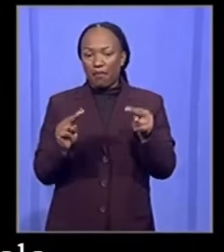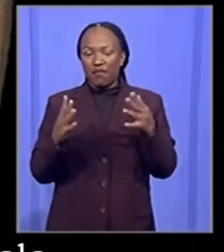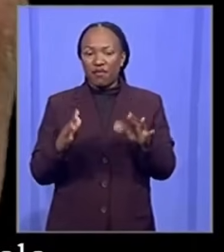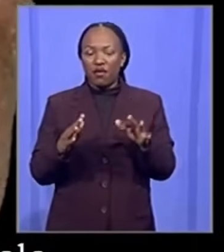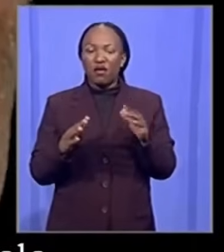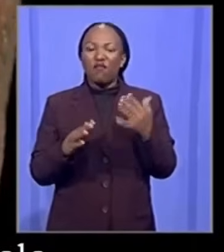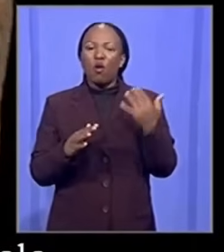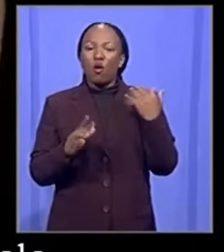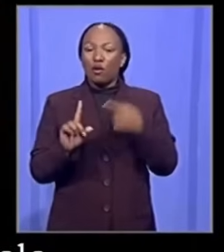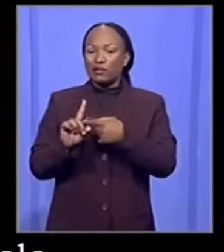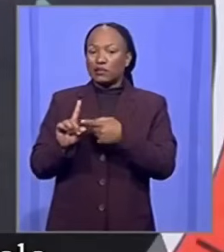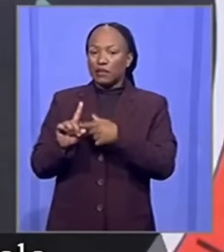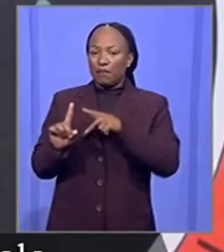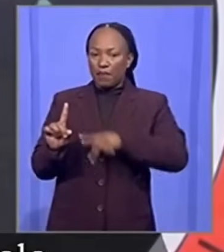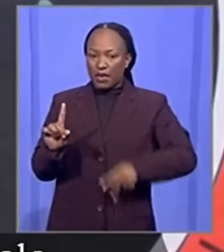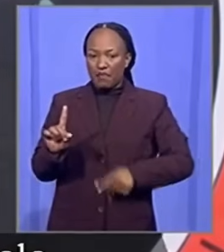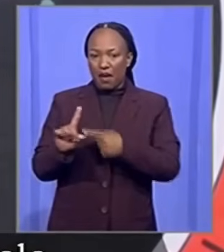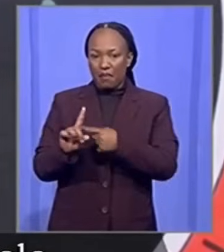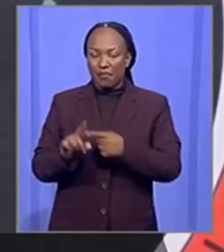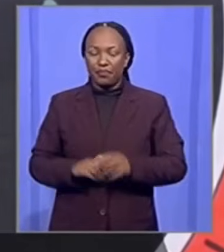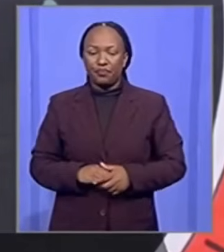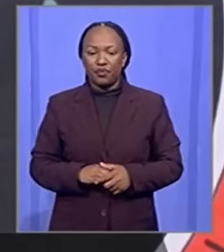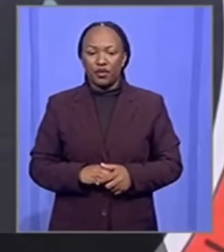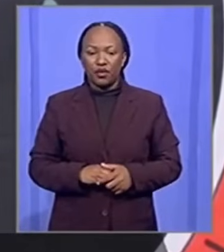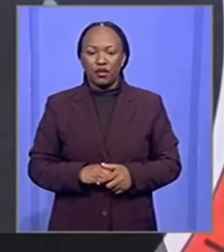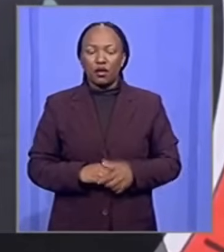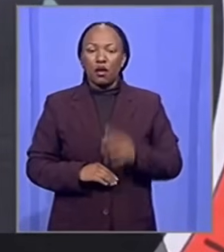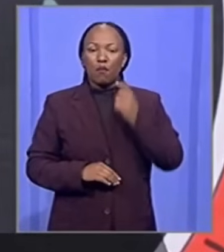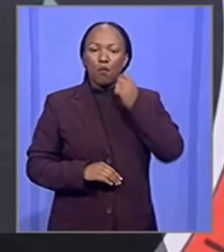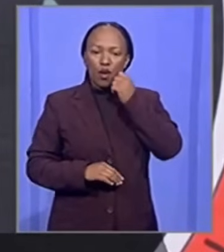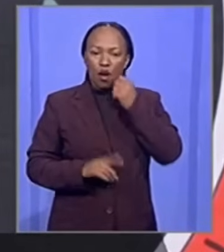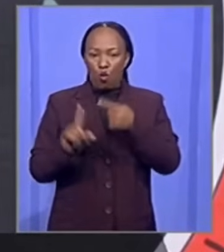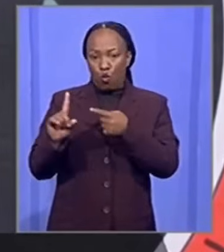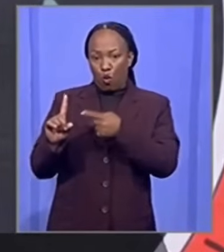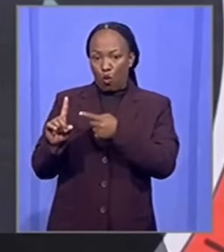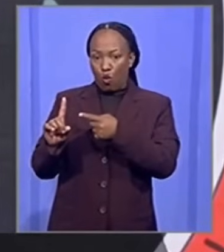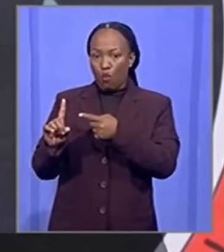pušo ya Mathabata. O lo fitla monno wa Mathabata kgona go